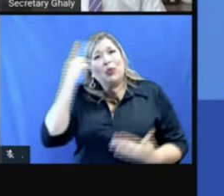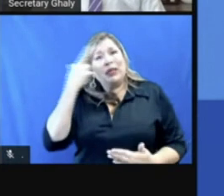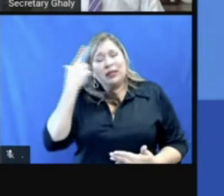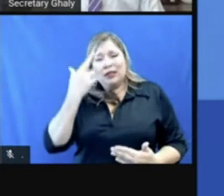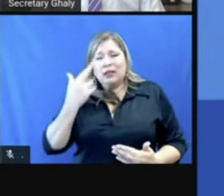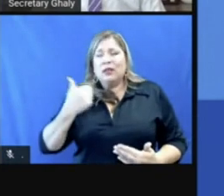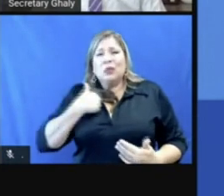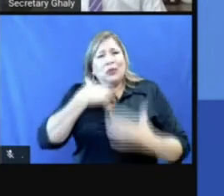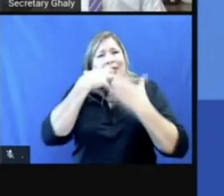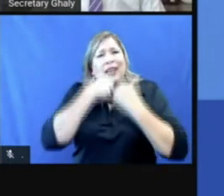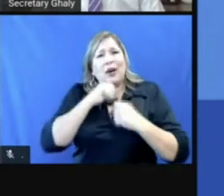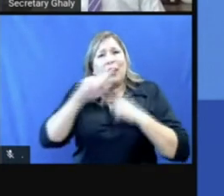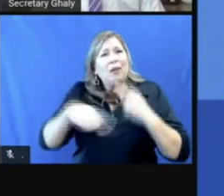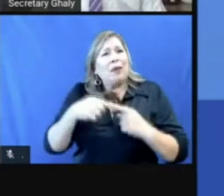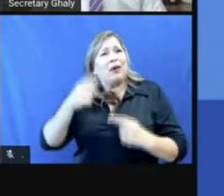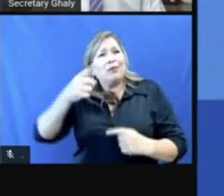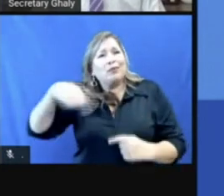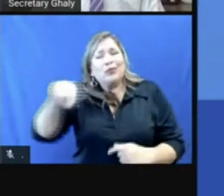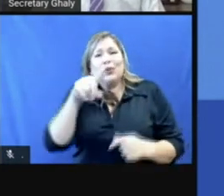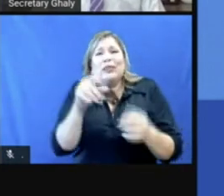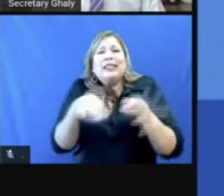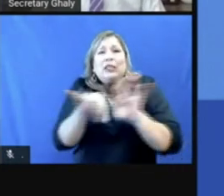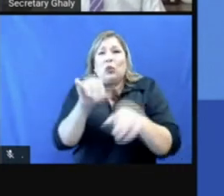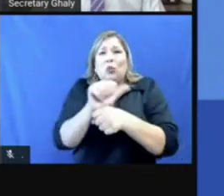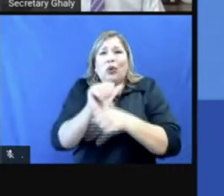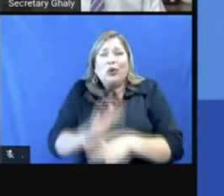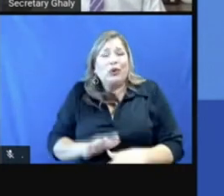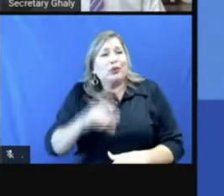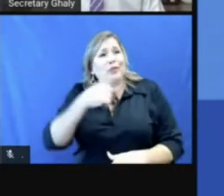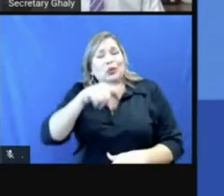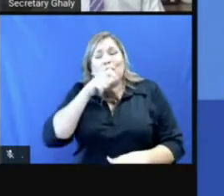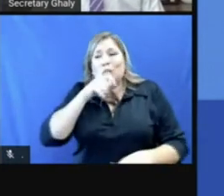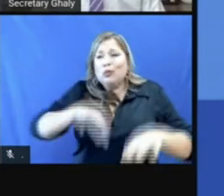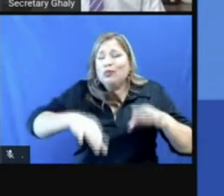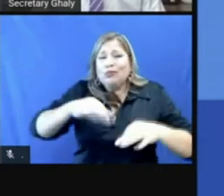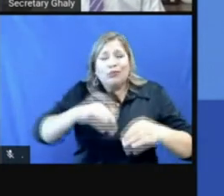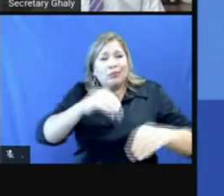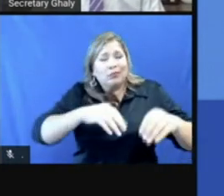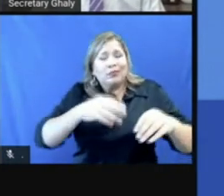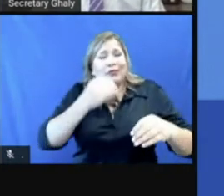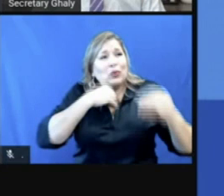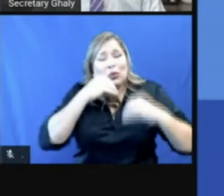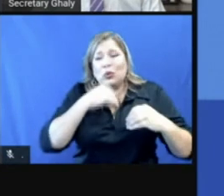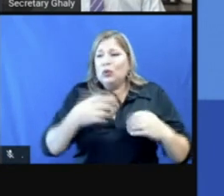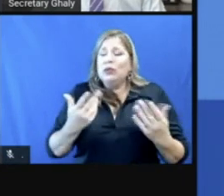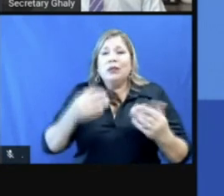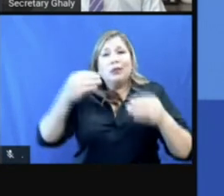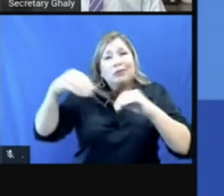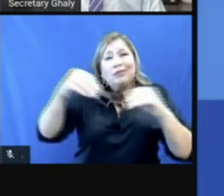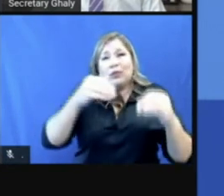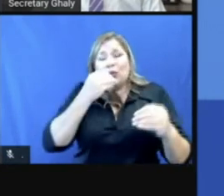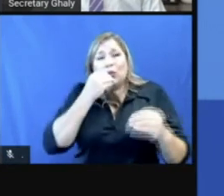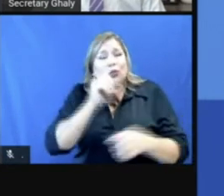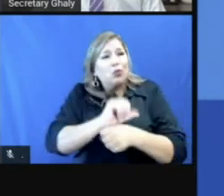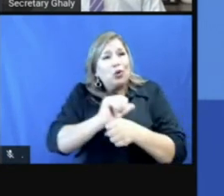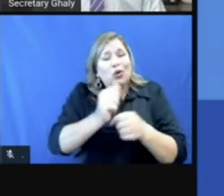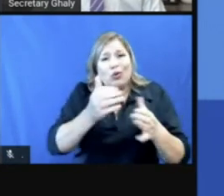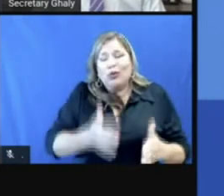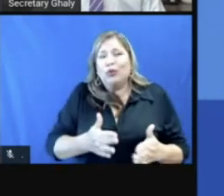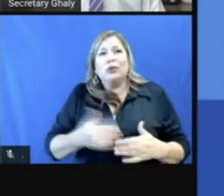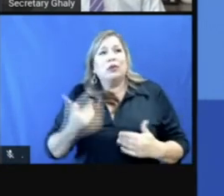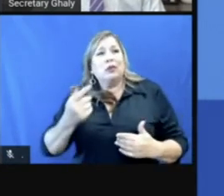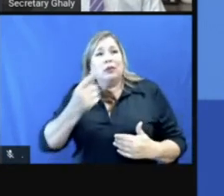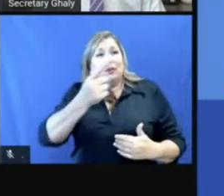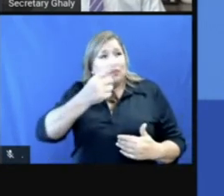to pick our food, sell our food, prepare our food, and many other essential workers across the state, allowing them